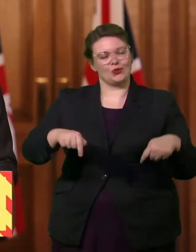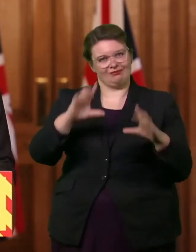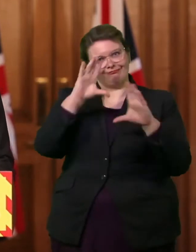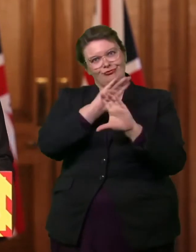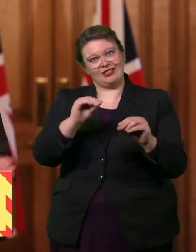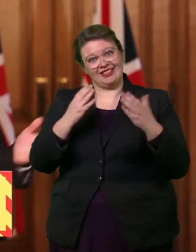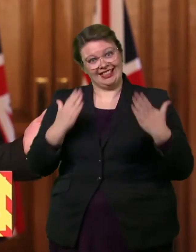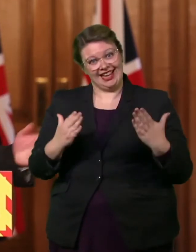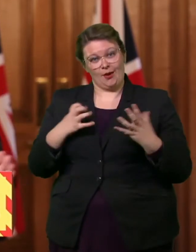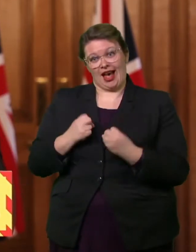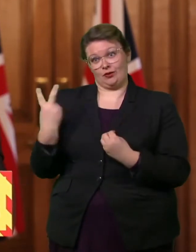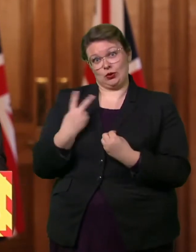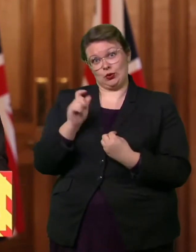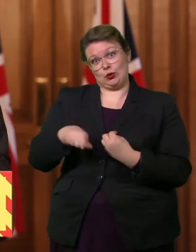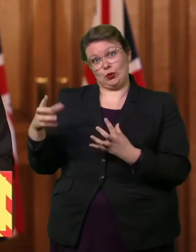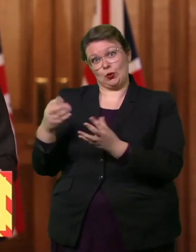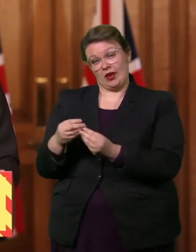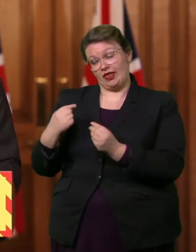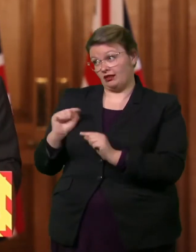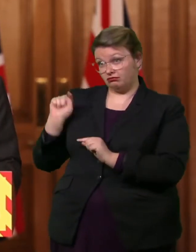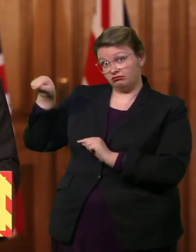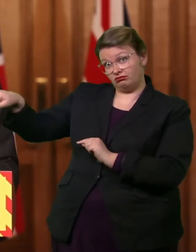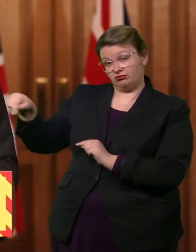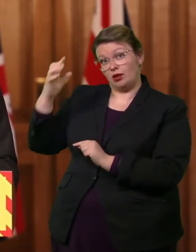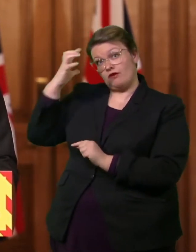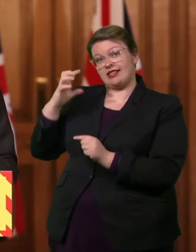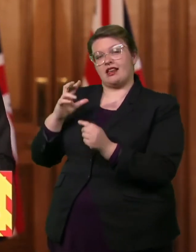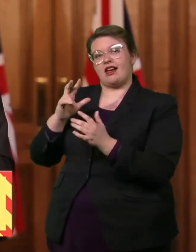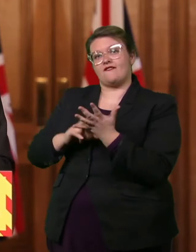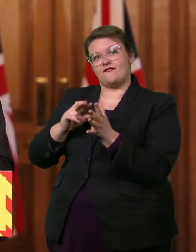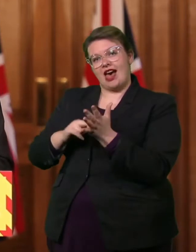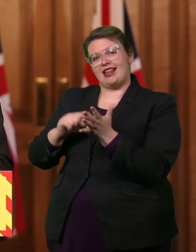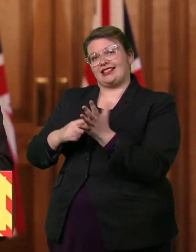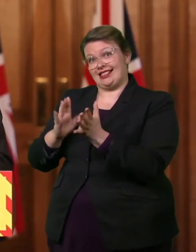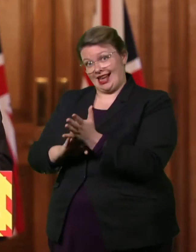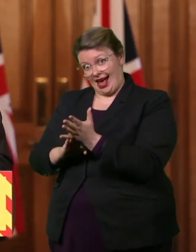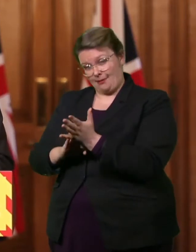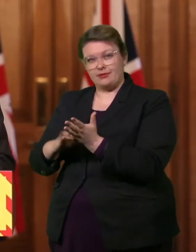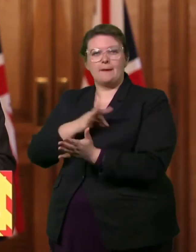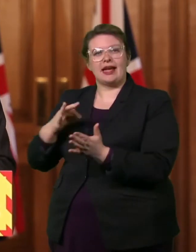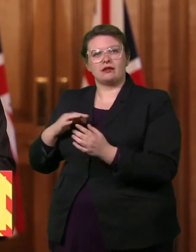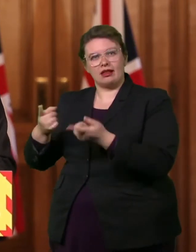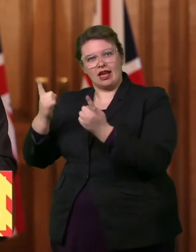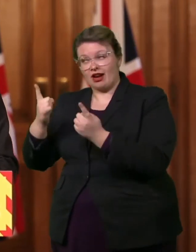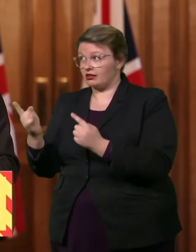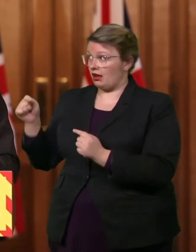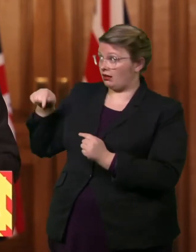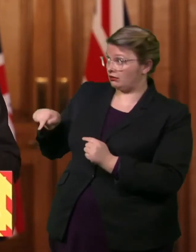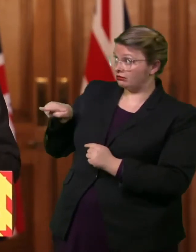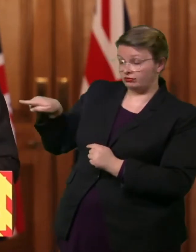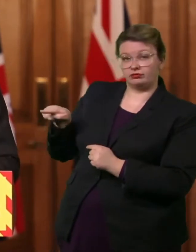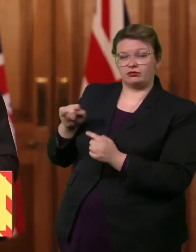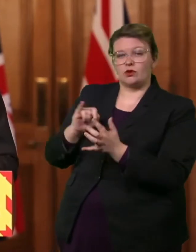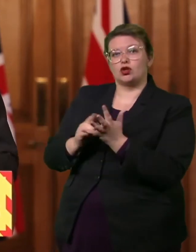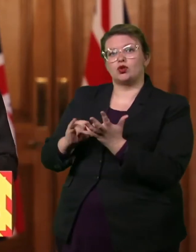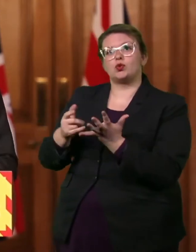Medical Officer, and Dr. Susan Hopkins, the Medical Director of Public Health England and NHS Test and Trace. And before I share